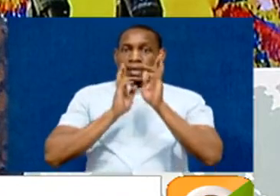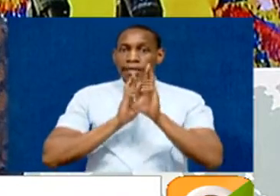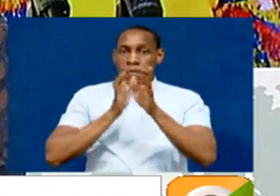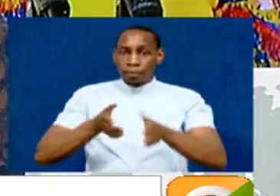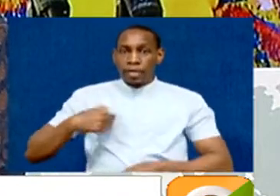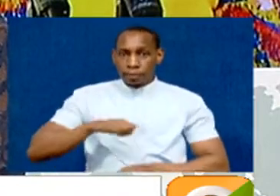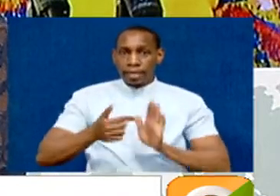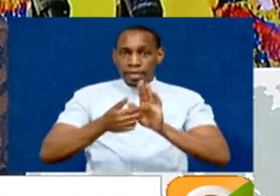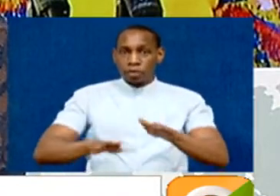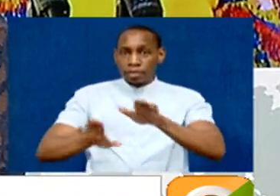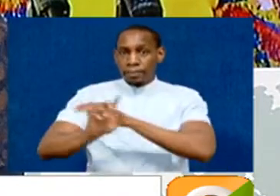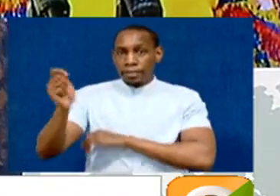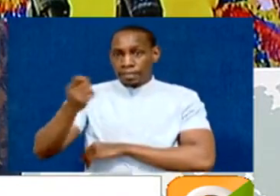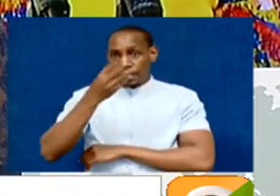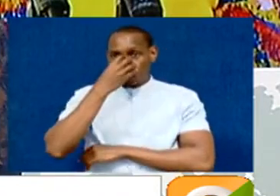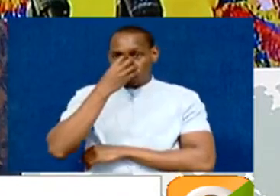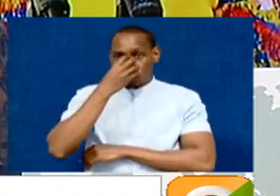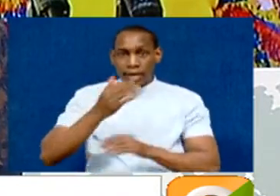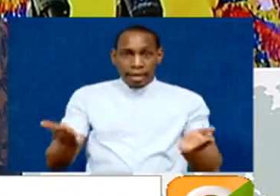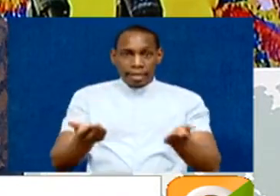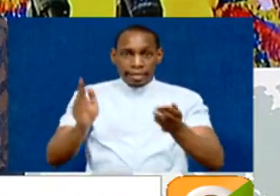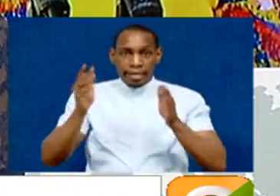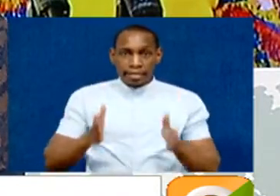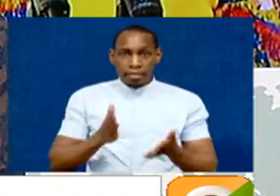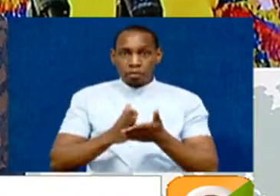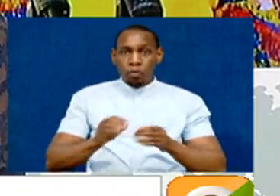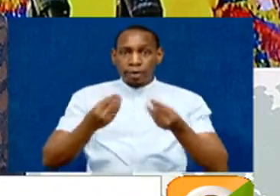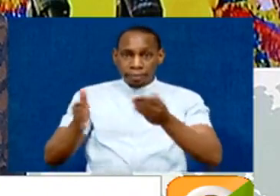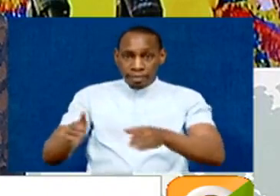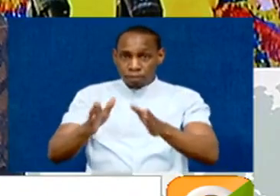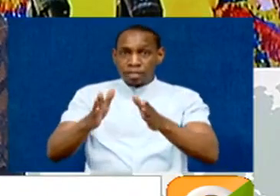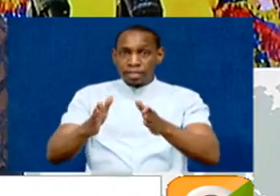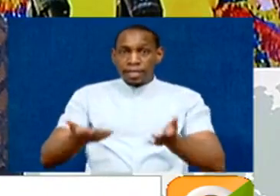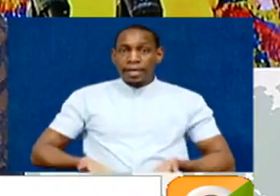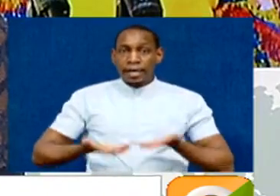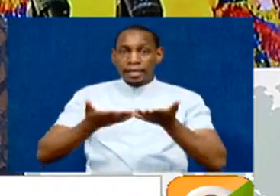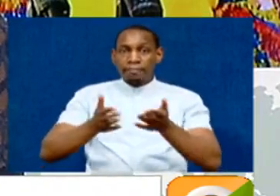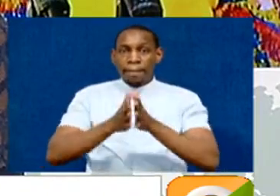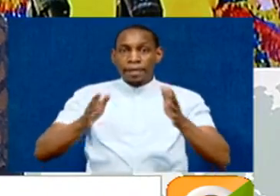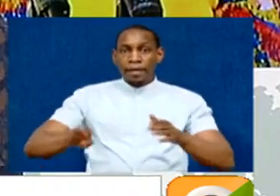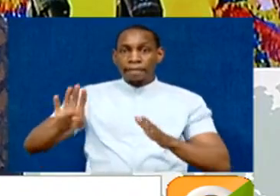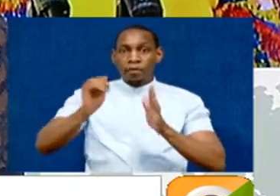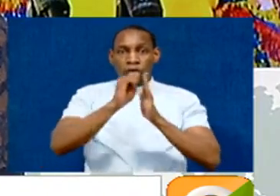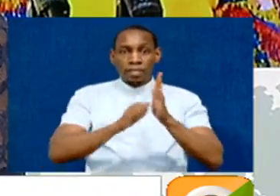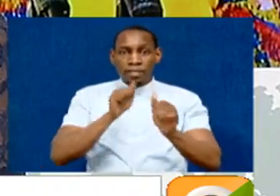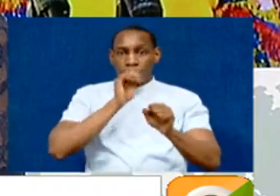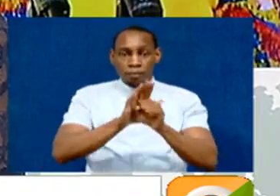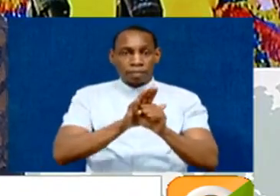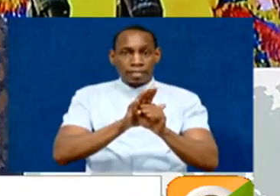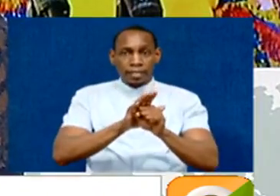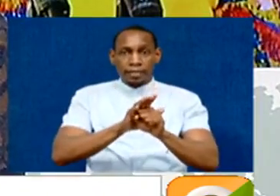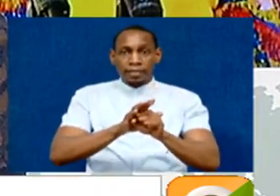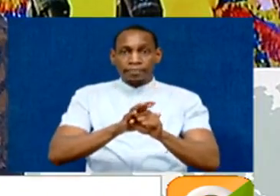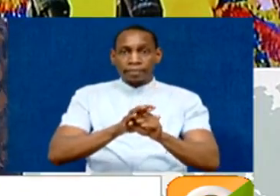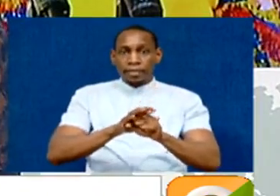Nyambura reports, Deputy President William Ruto urged Kenyans to give him a chance to deliver the Big Four agenda promises